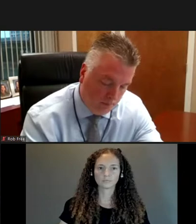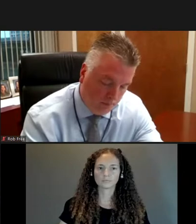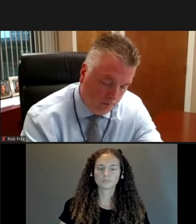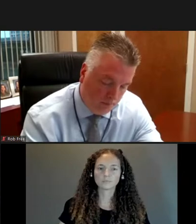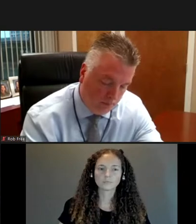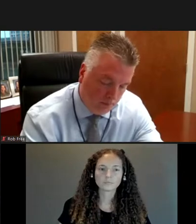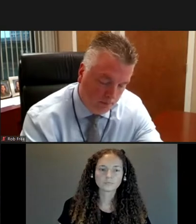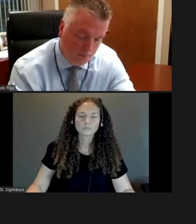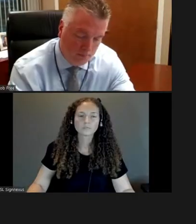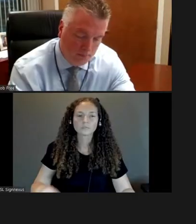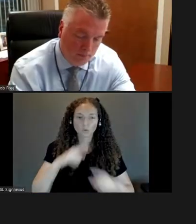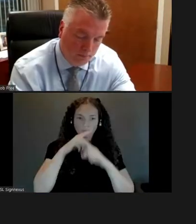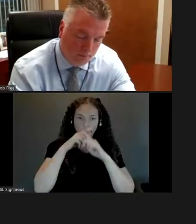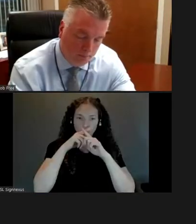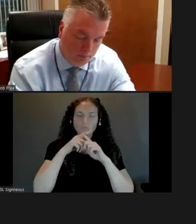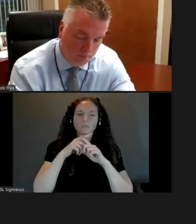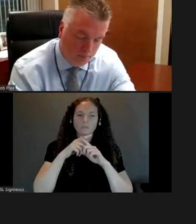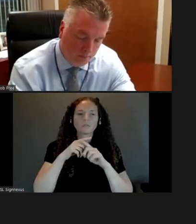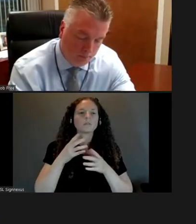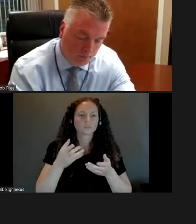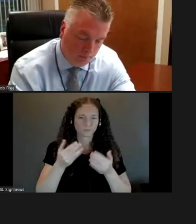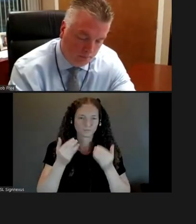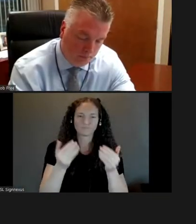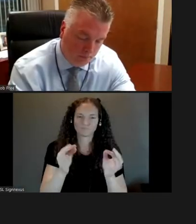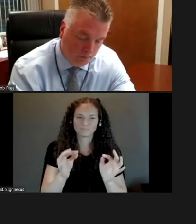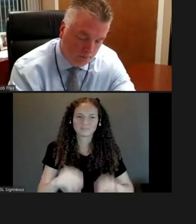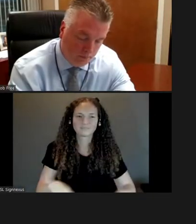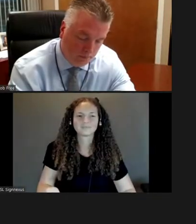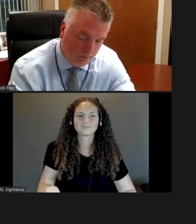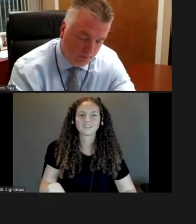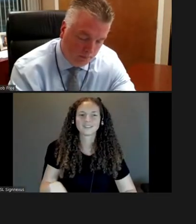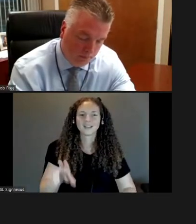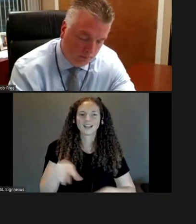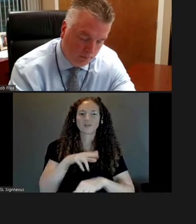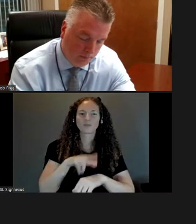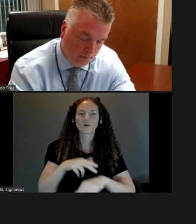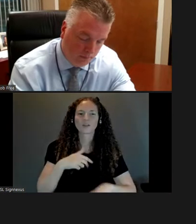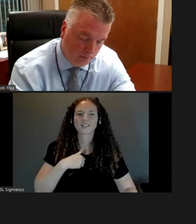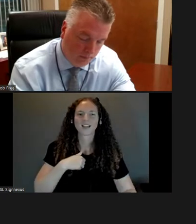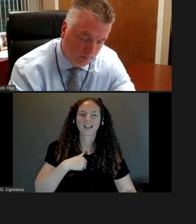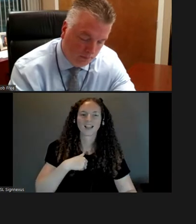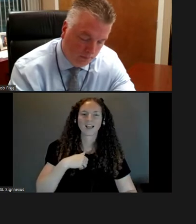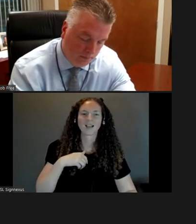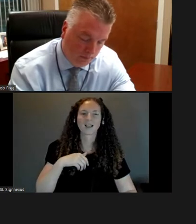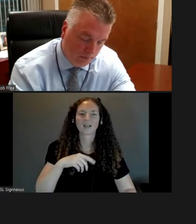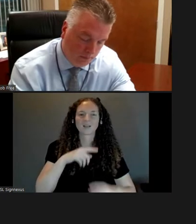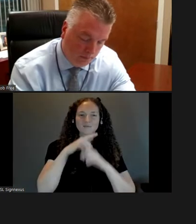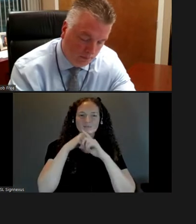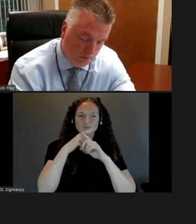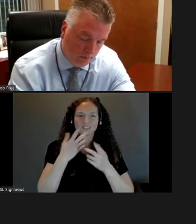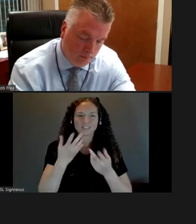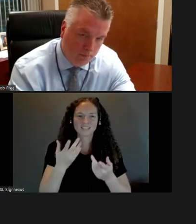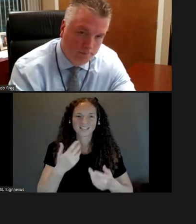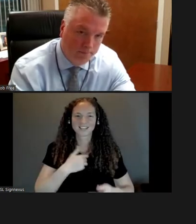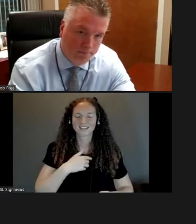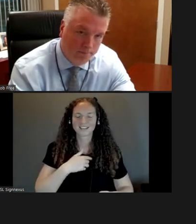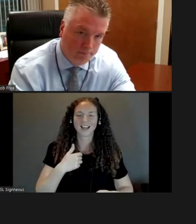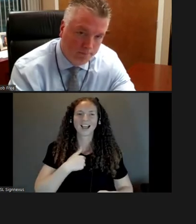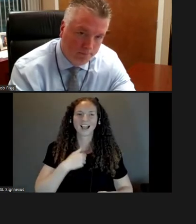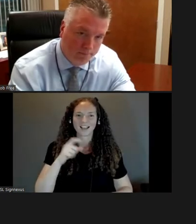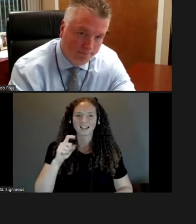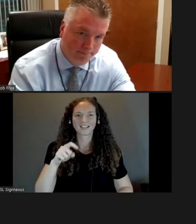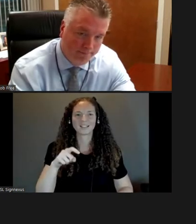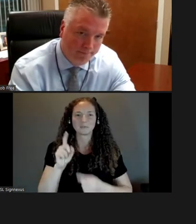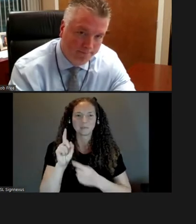Chris, I'm muted. Yep, there you go. Well, of course I'm muted. I have to come on. It gives me at least a minute. Good evening. And